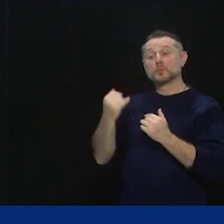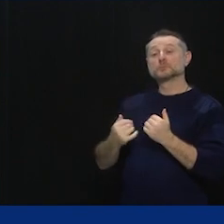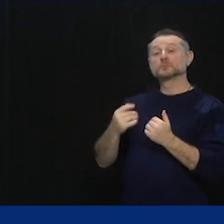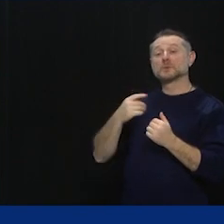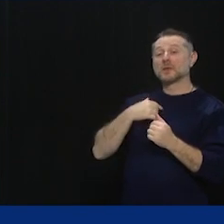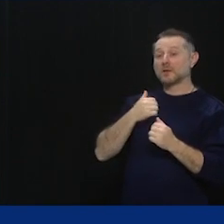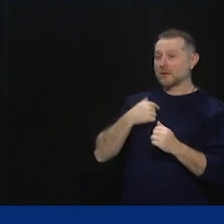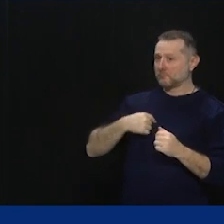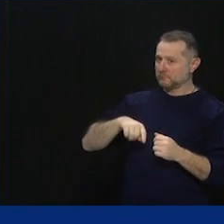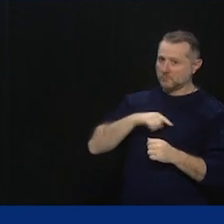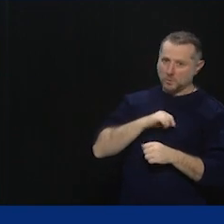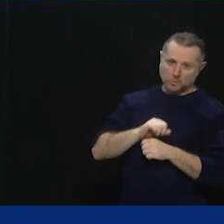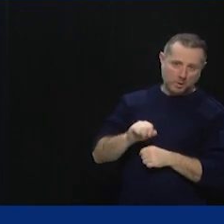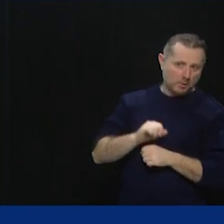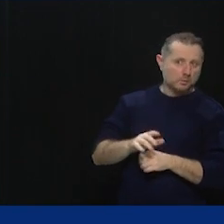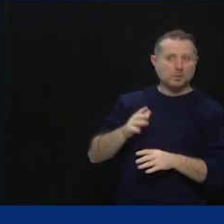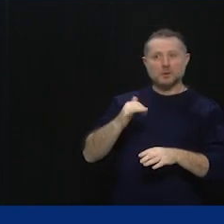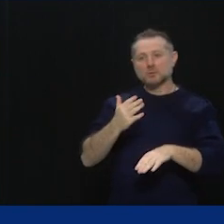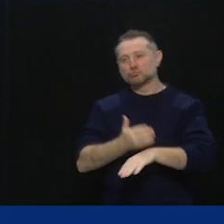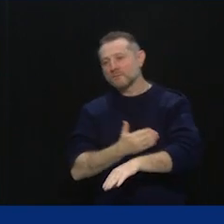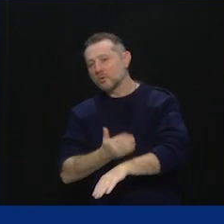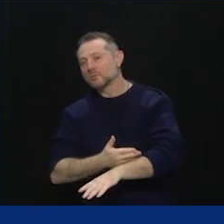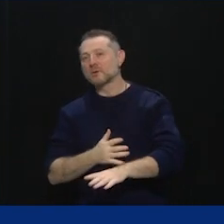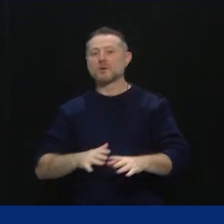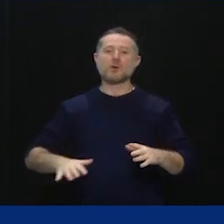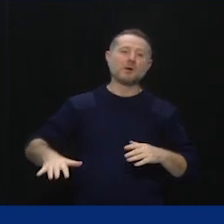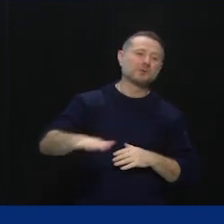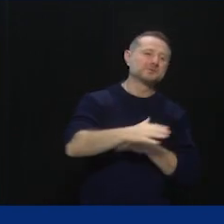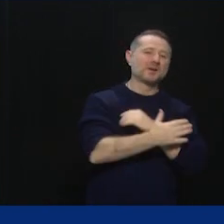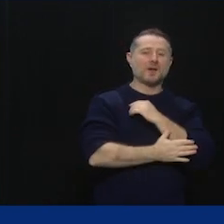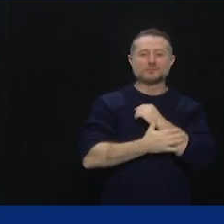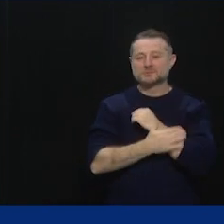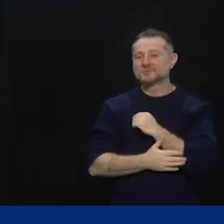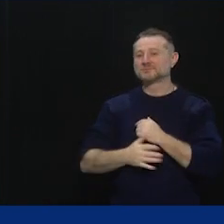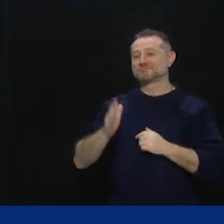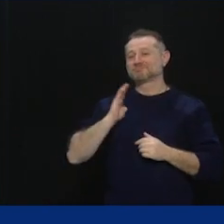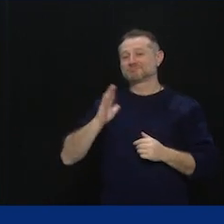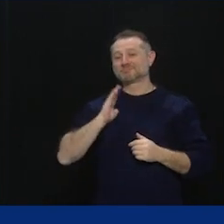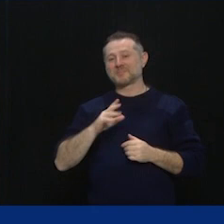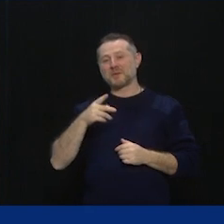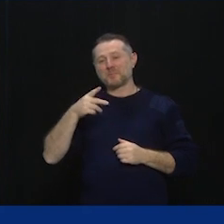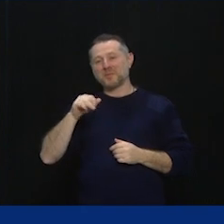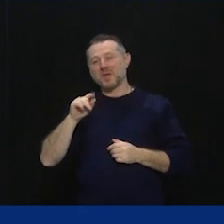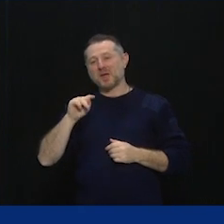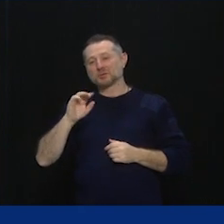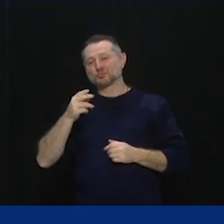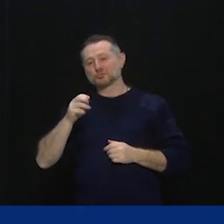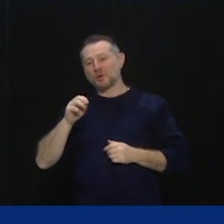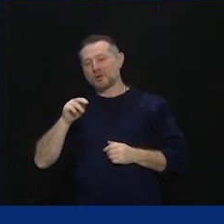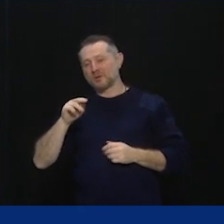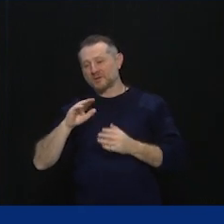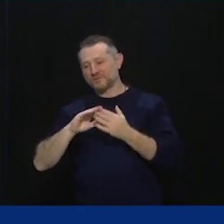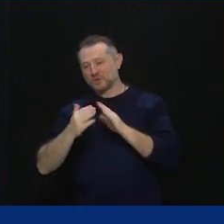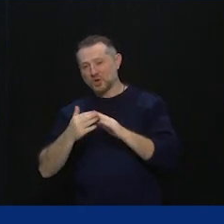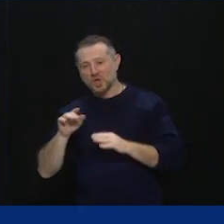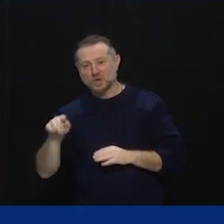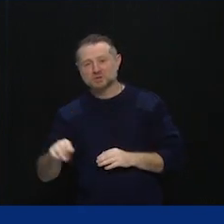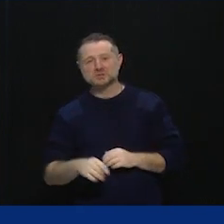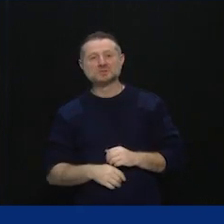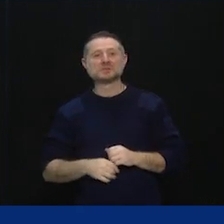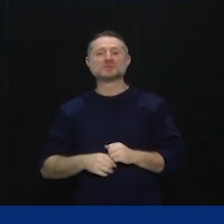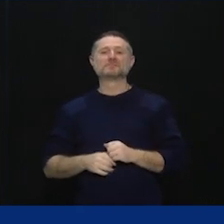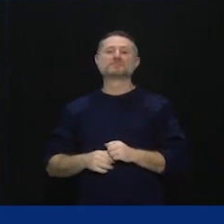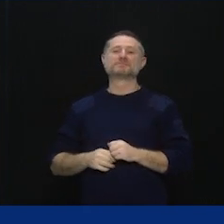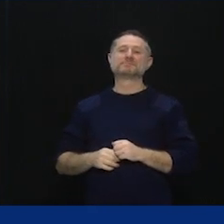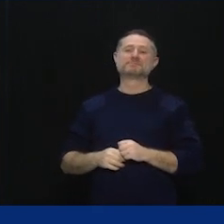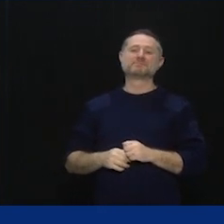county. Starting back with Patchogue Village, our Long Island Mayor, Paul Panieri. Every time I say